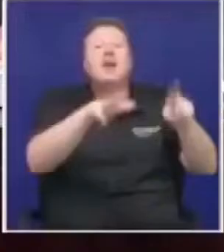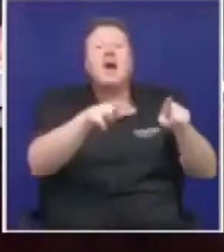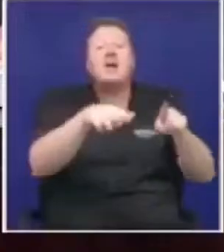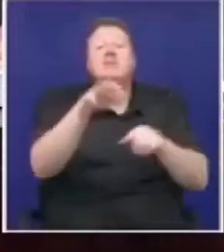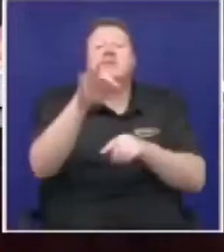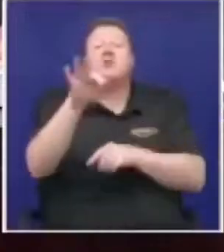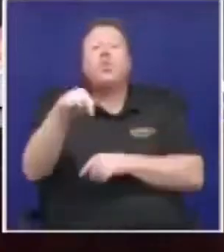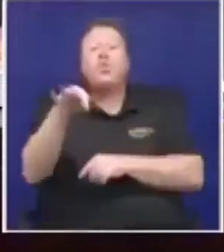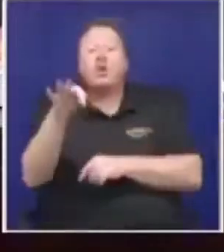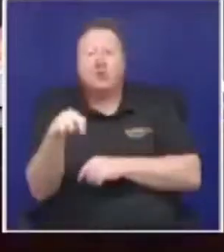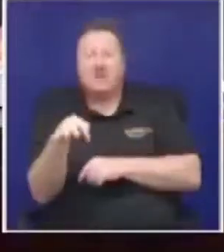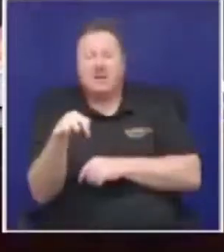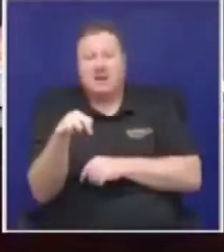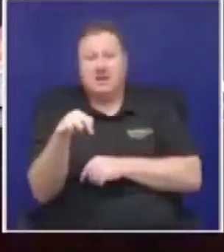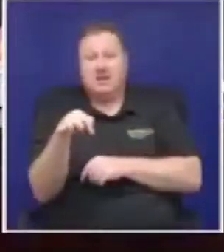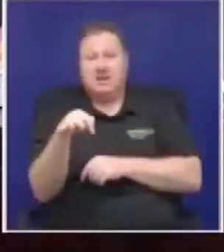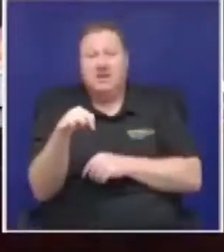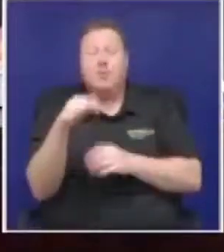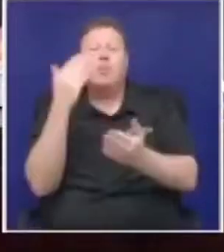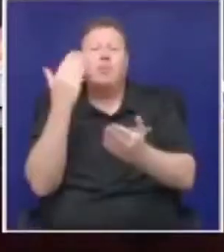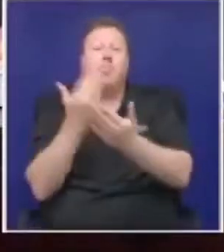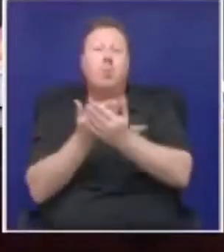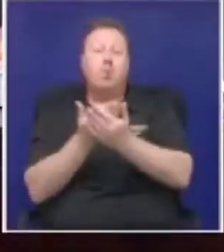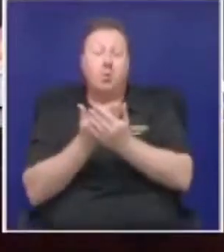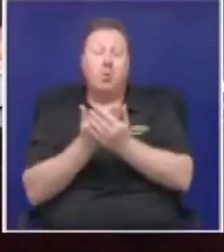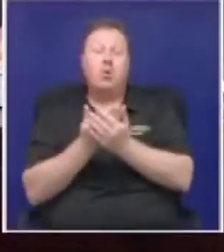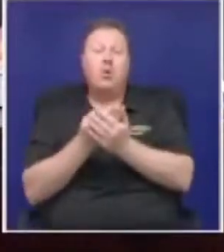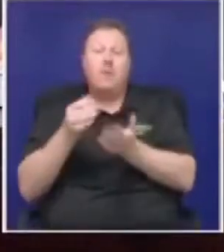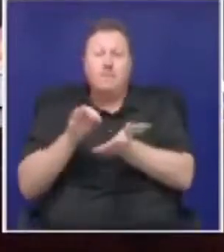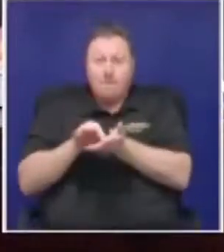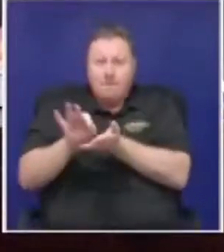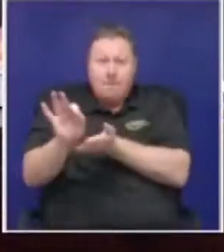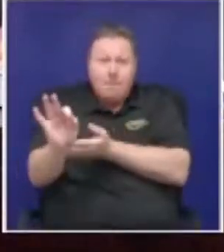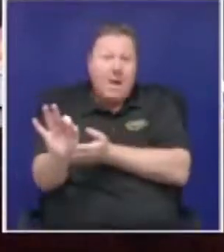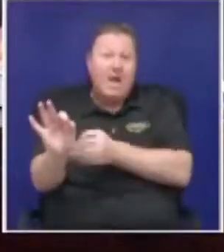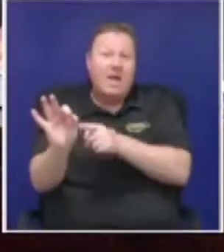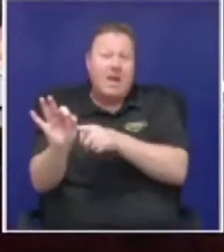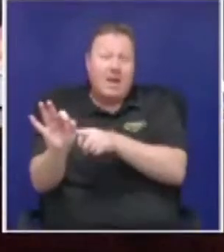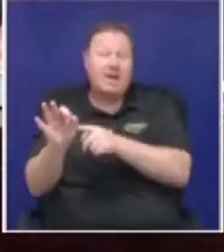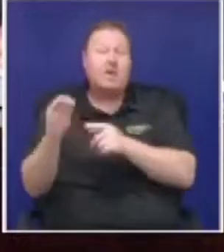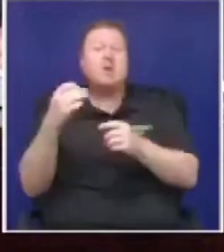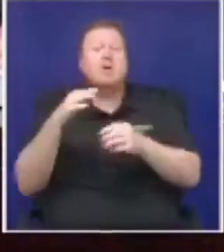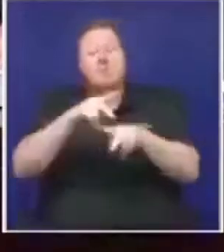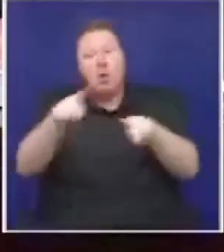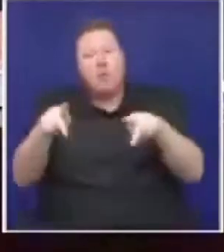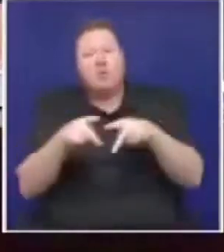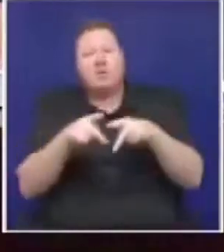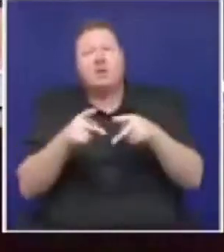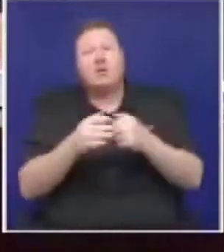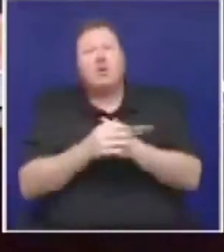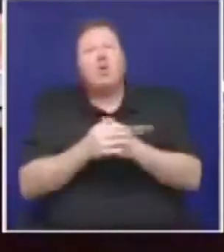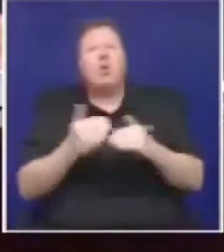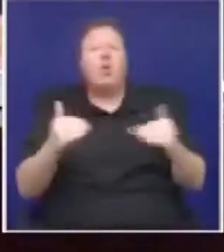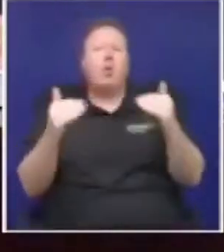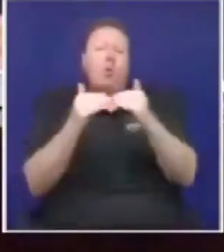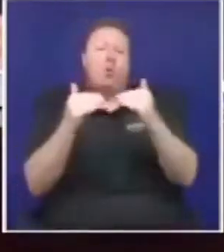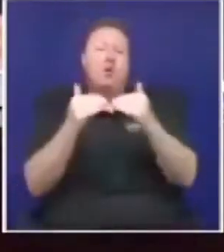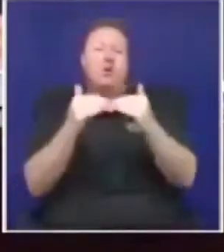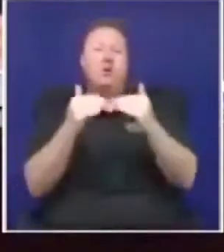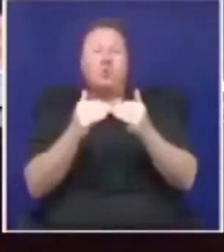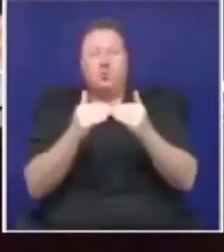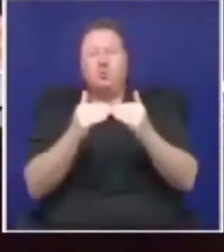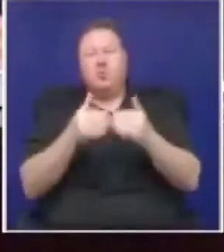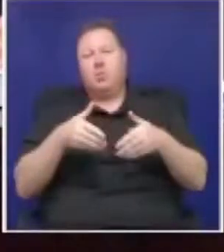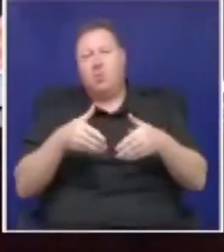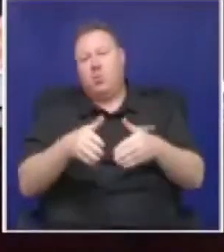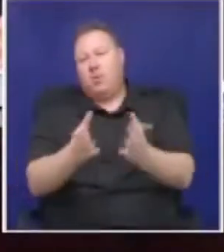is entitled to either restitution of that property or other equitable redress